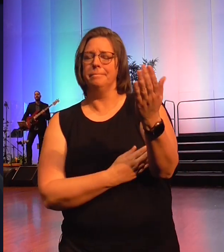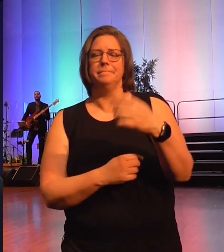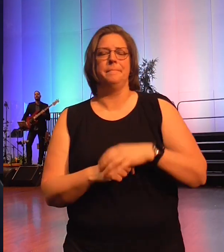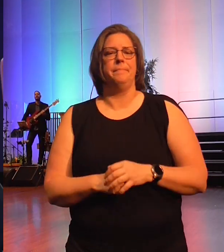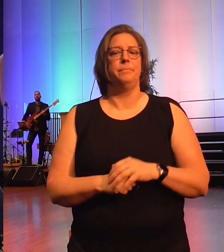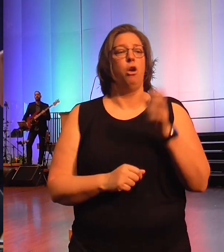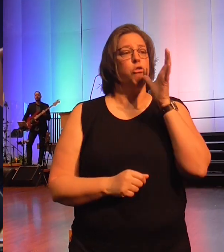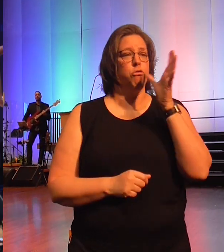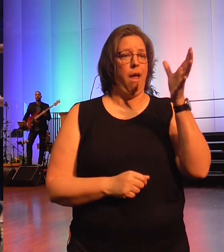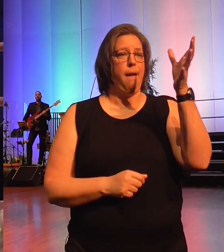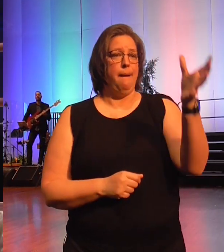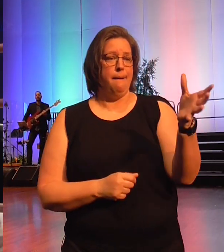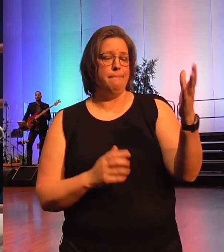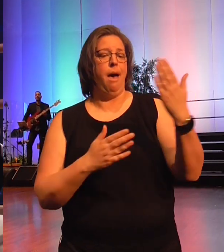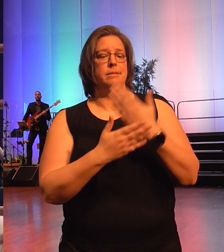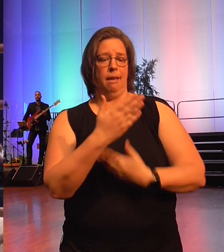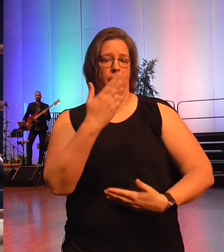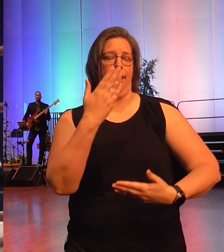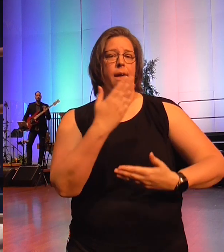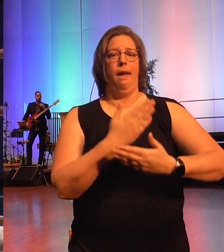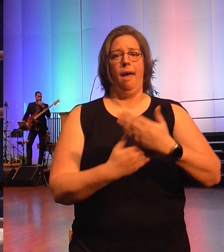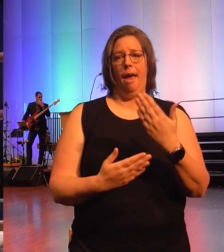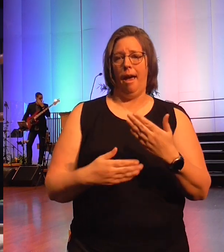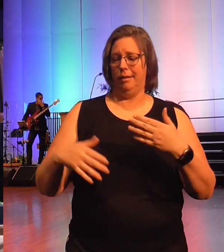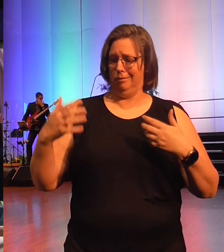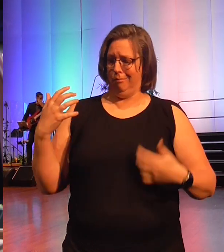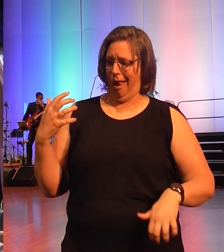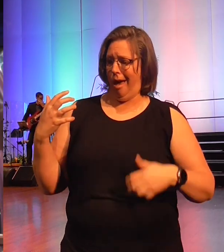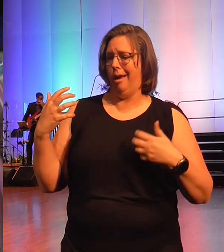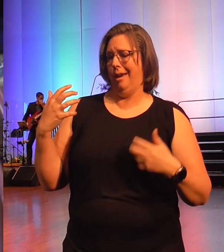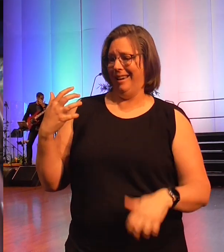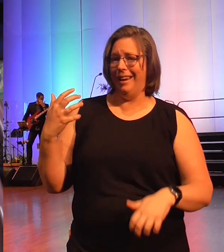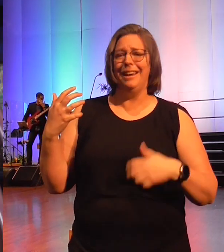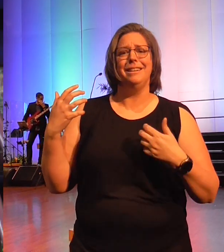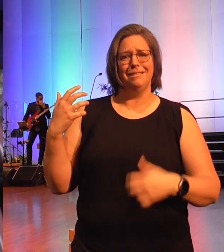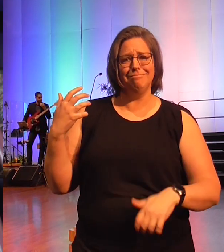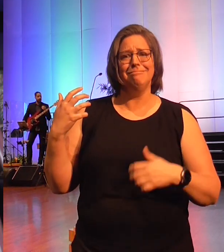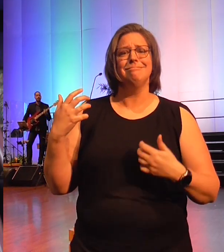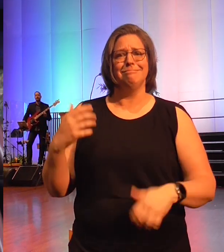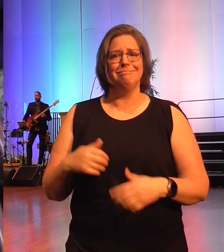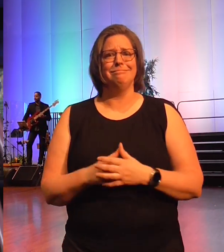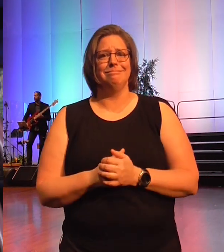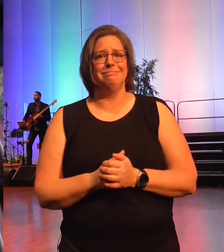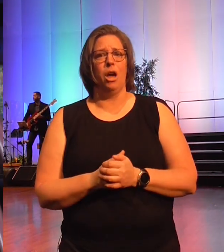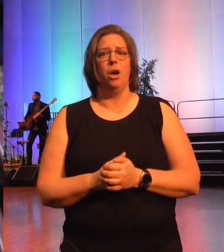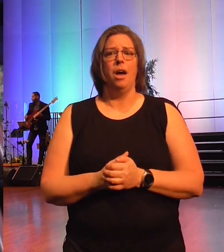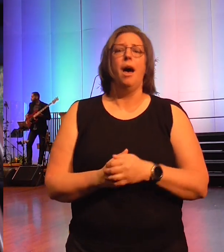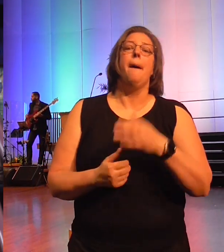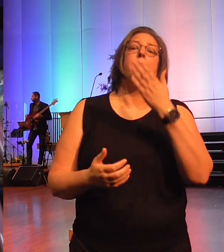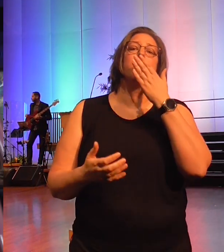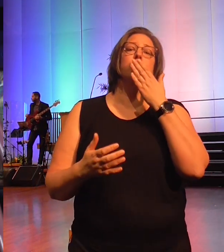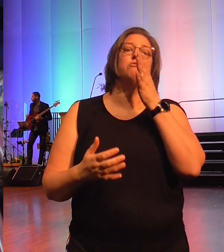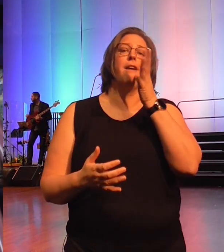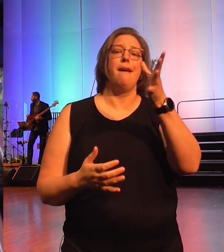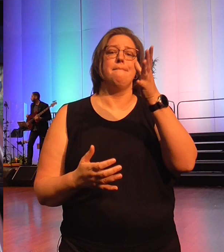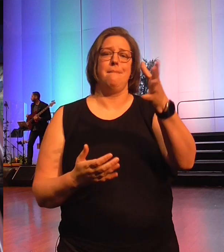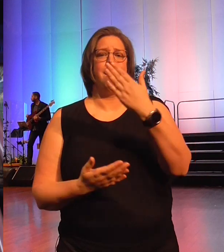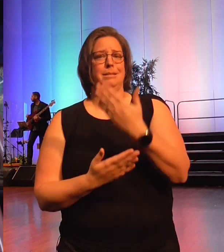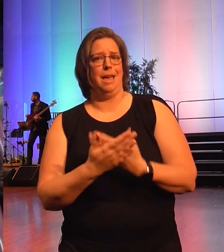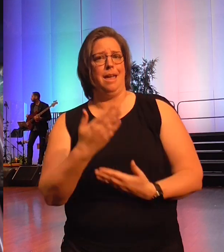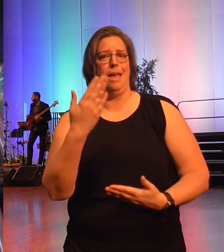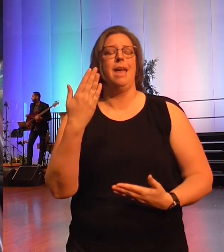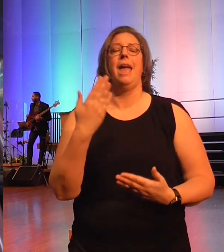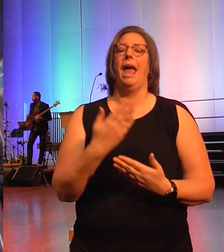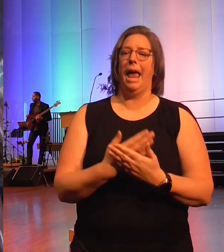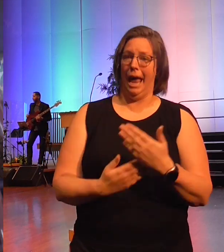Grandma's hands played a tambourine so well. Grandma's hands